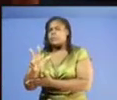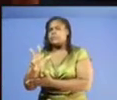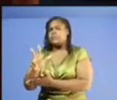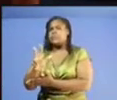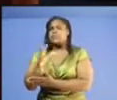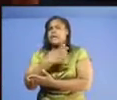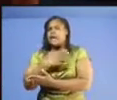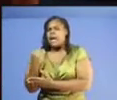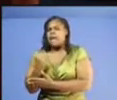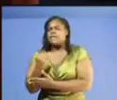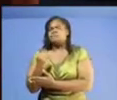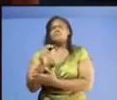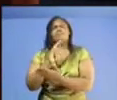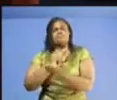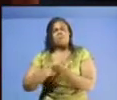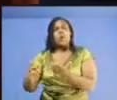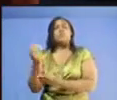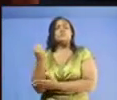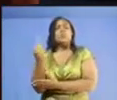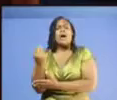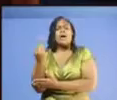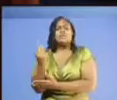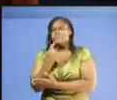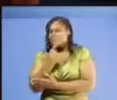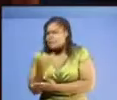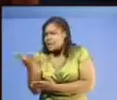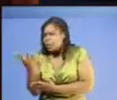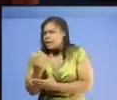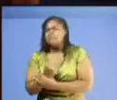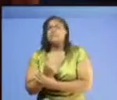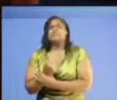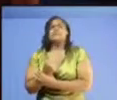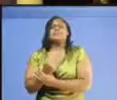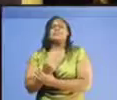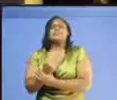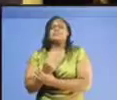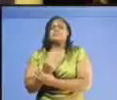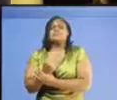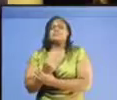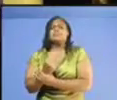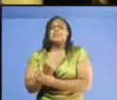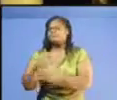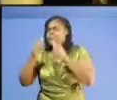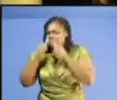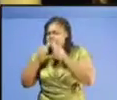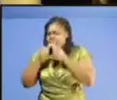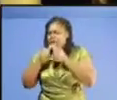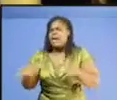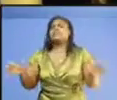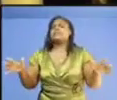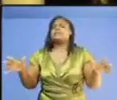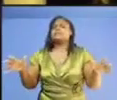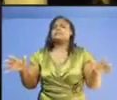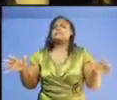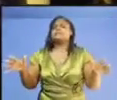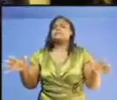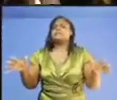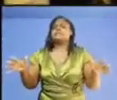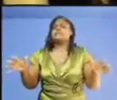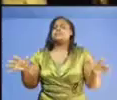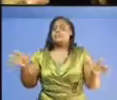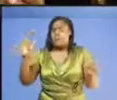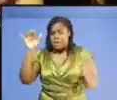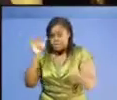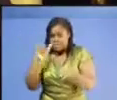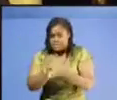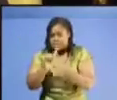and verse 12, when he says, and I read for you, blessed is